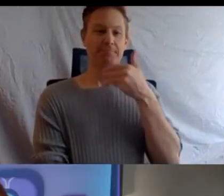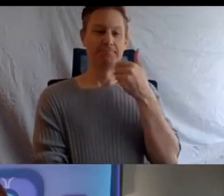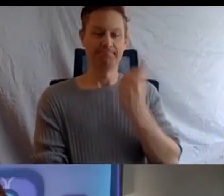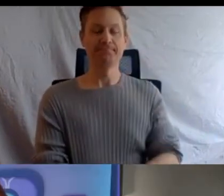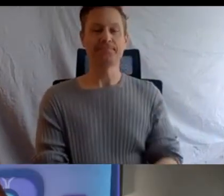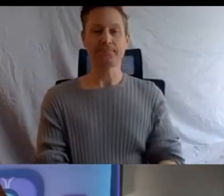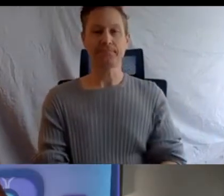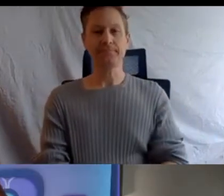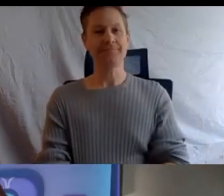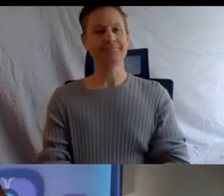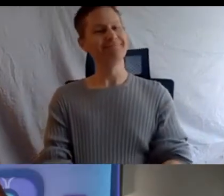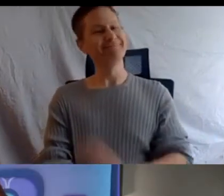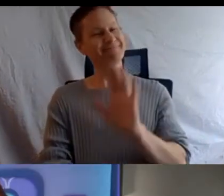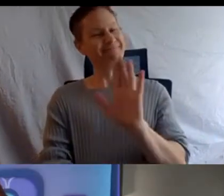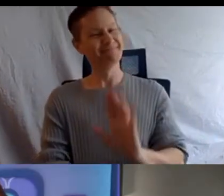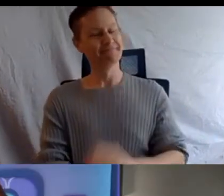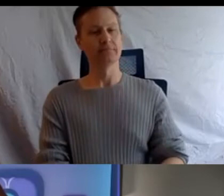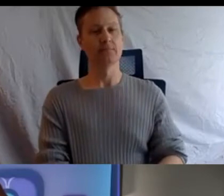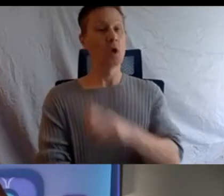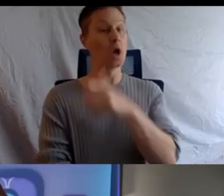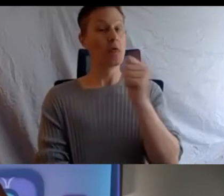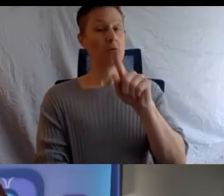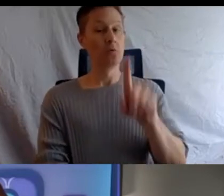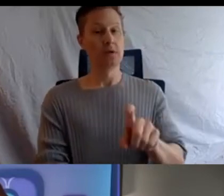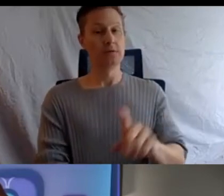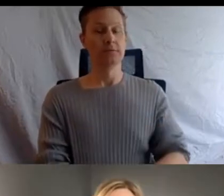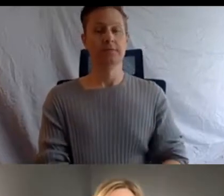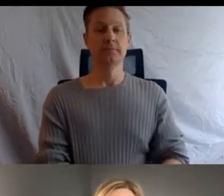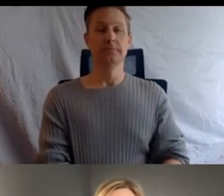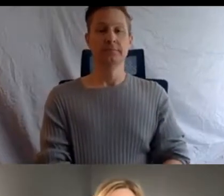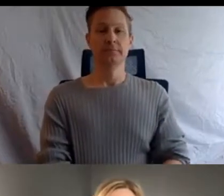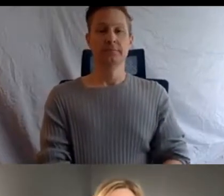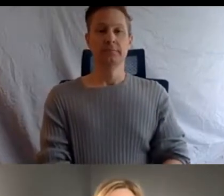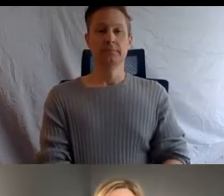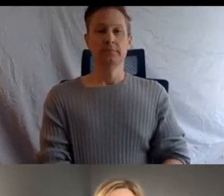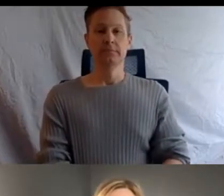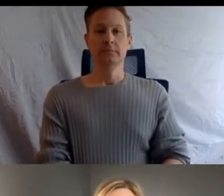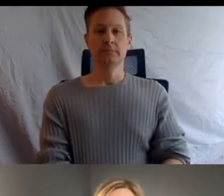yay. Let's see. Another question came in.